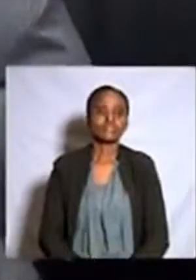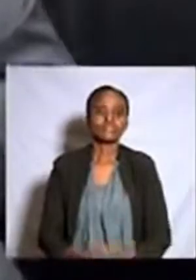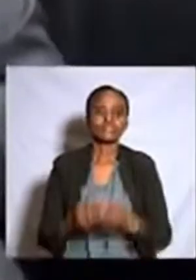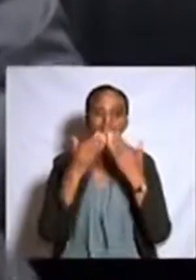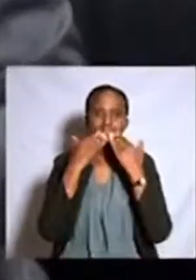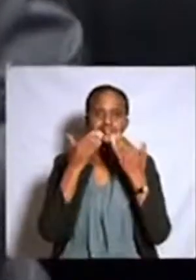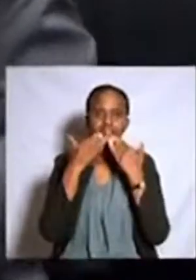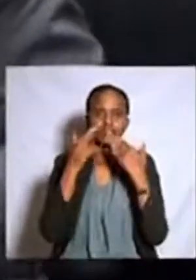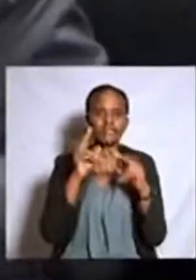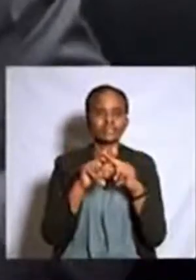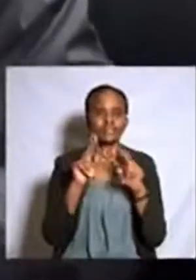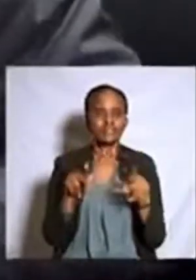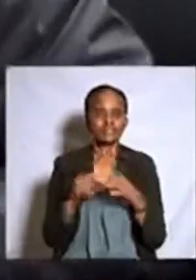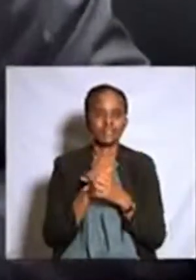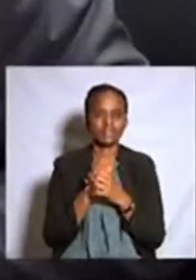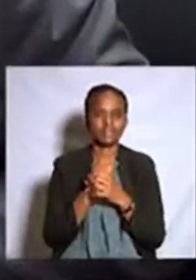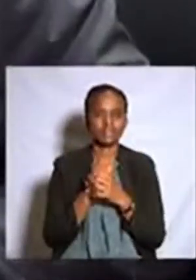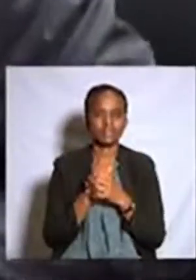Chair.